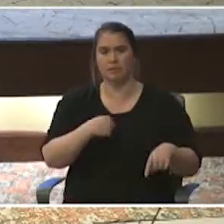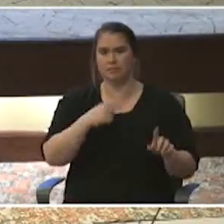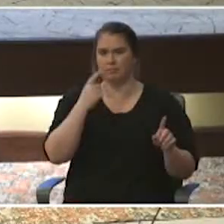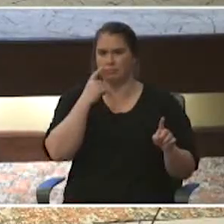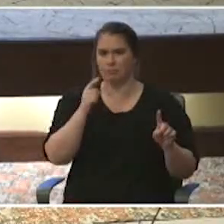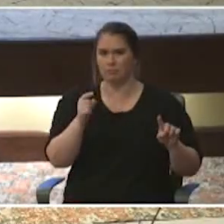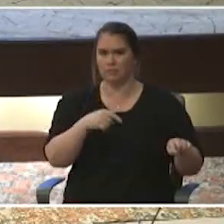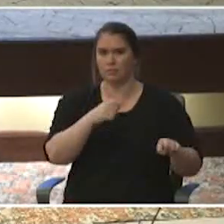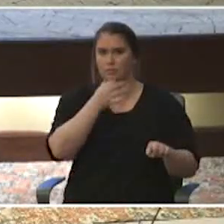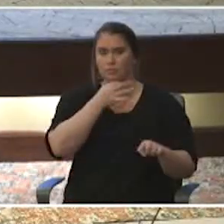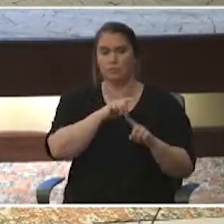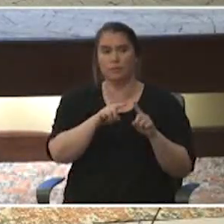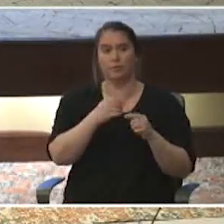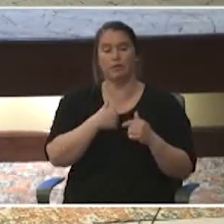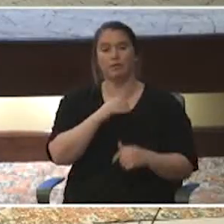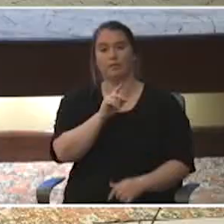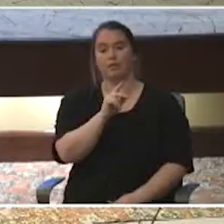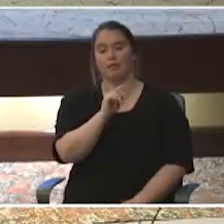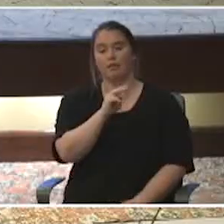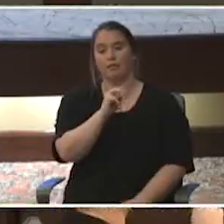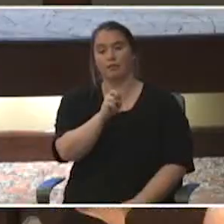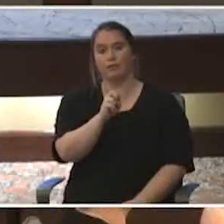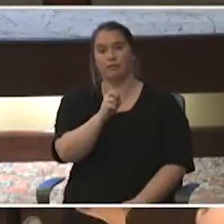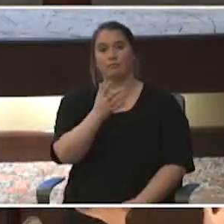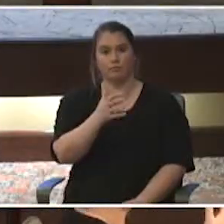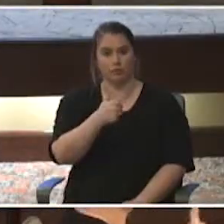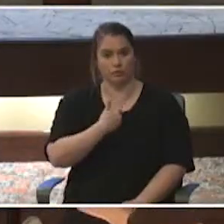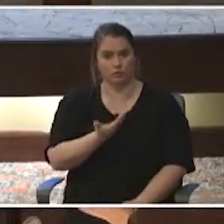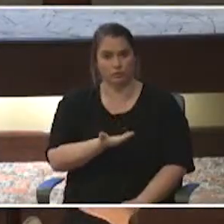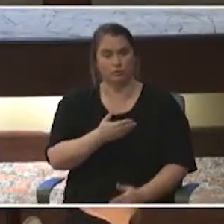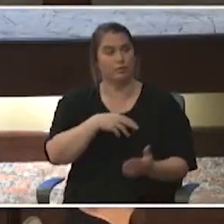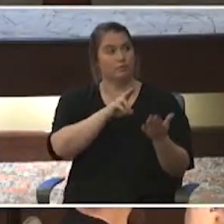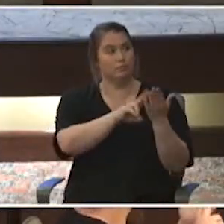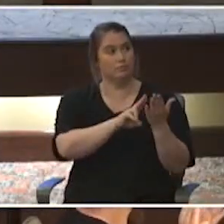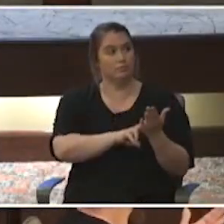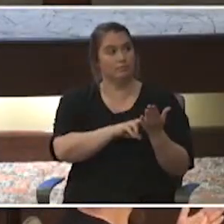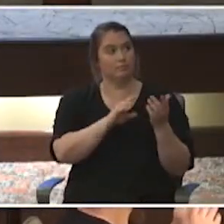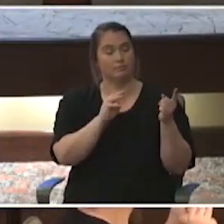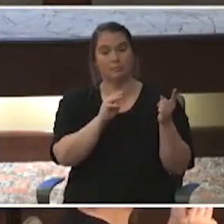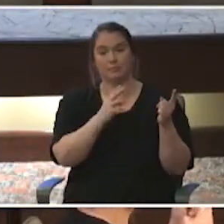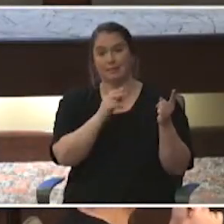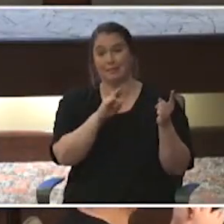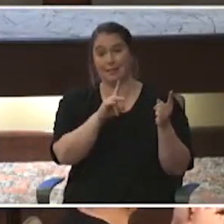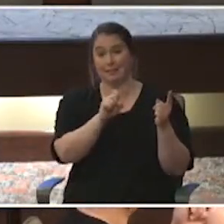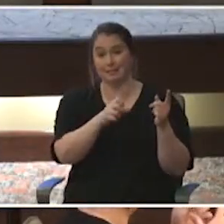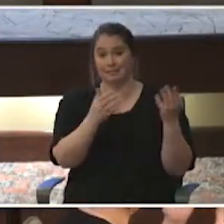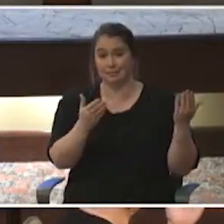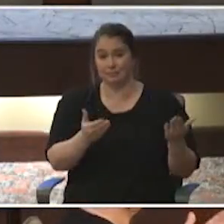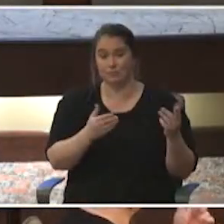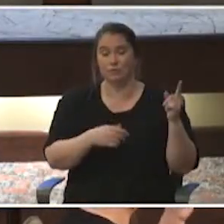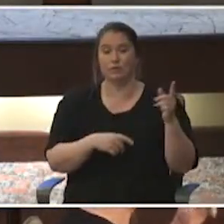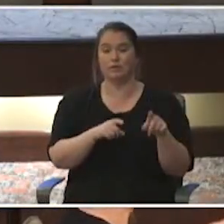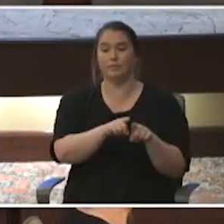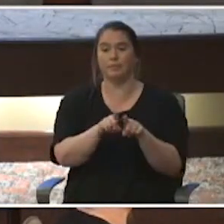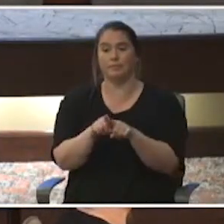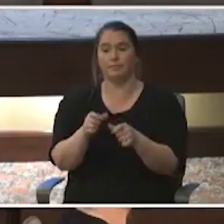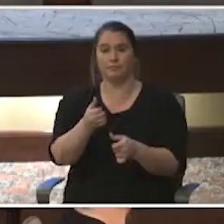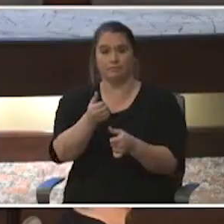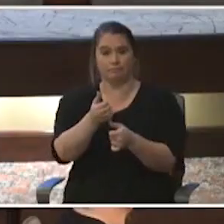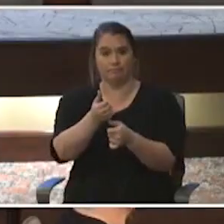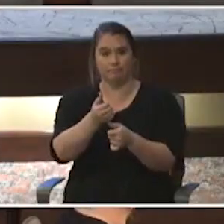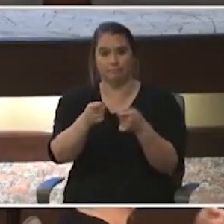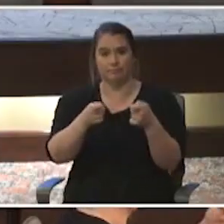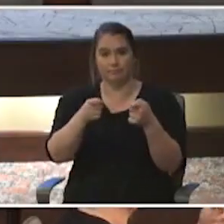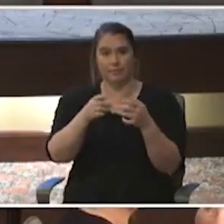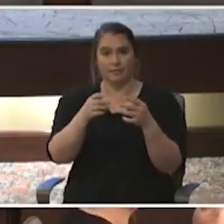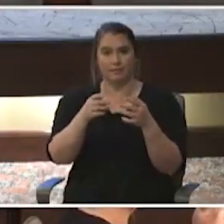we have Kathleen Perdon is here, City Secretary Michelle Hicks over there, and we have Assistant City